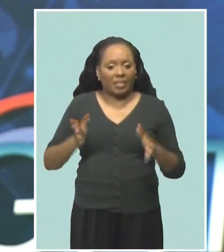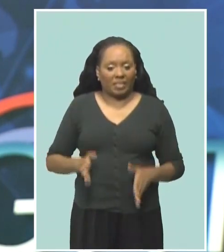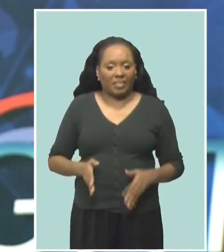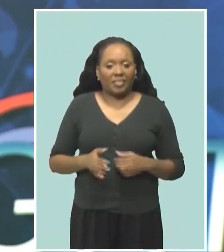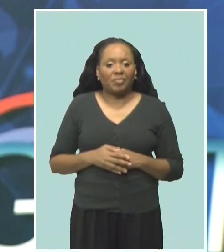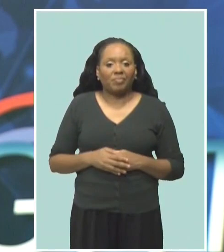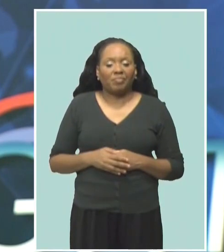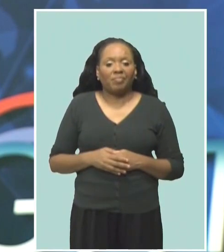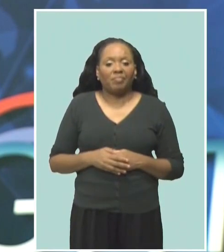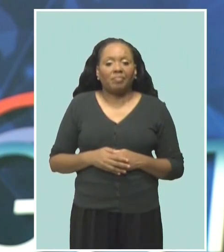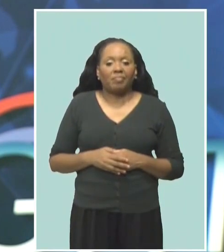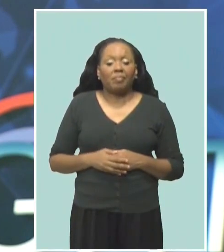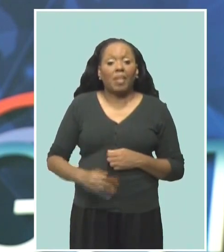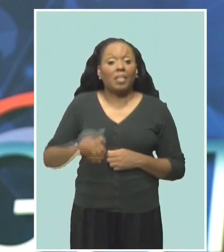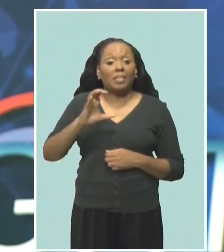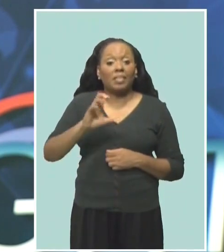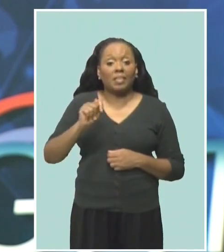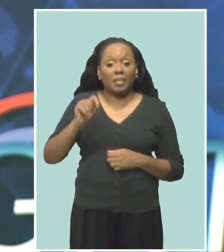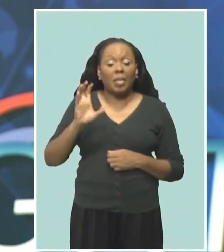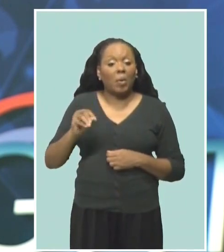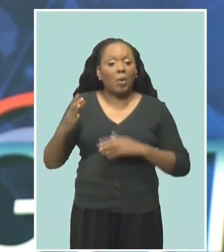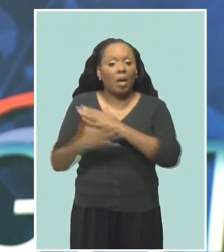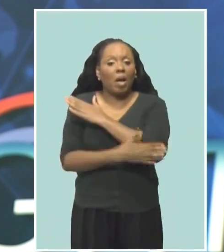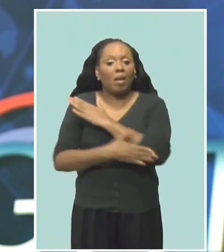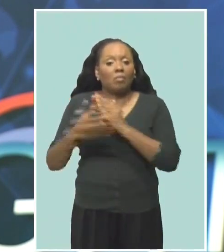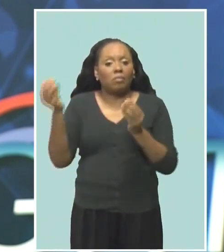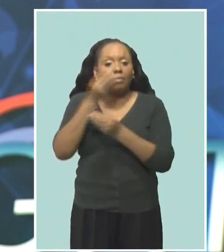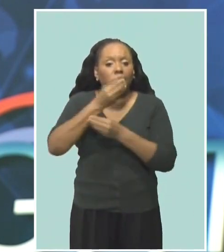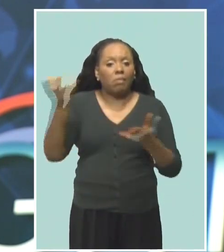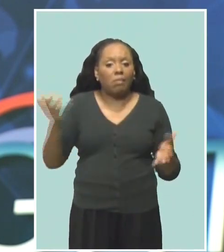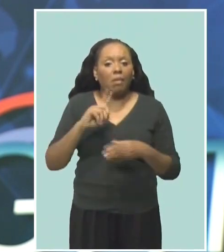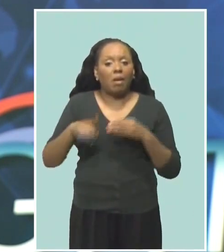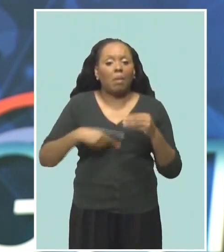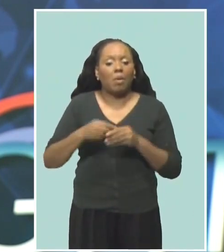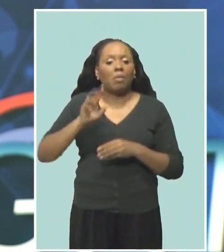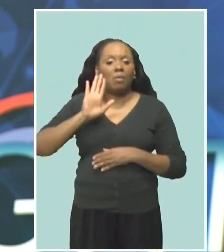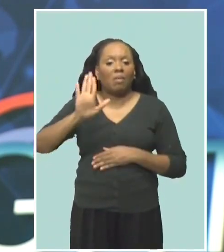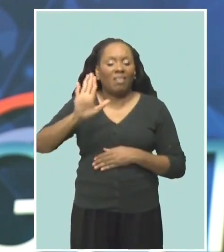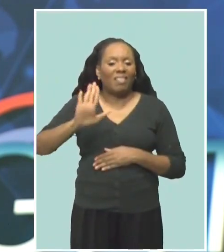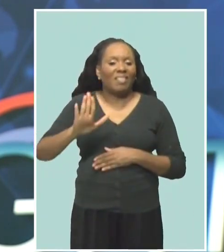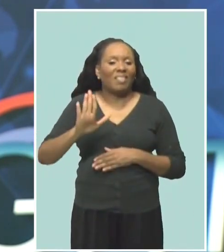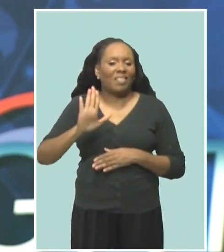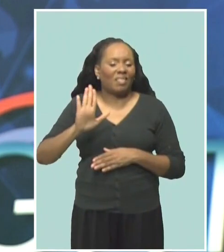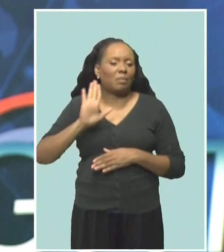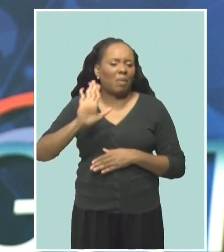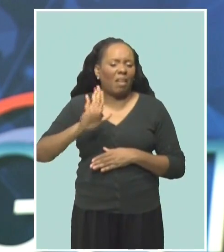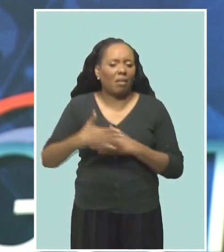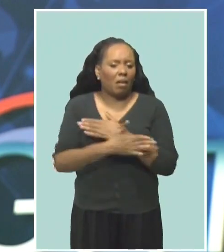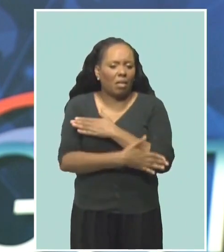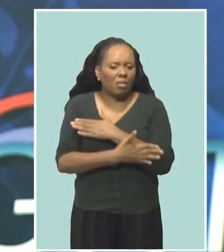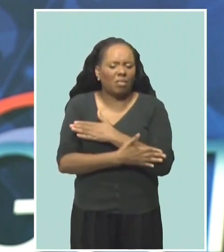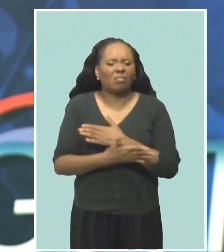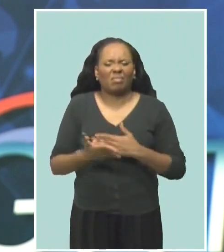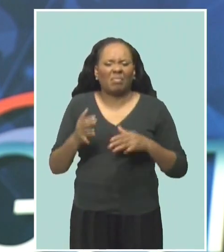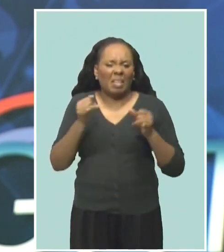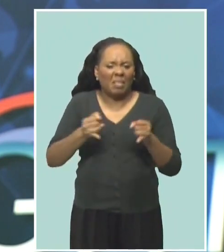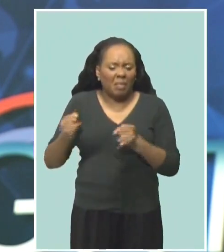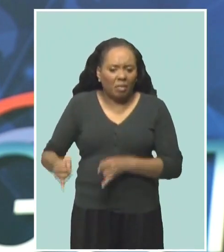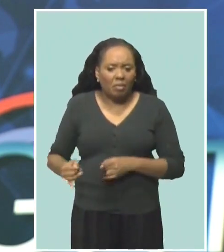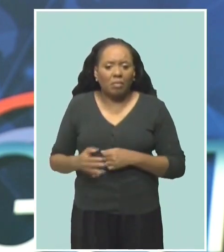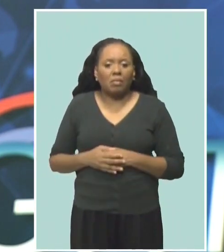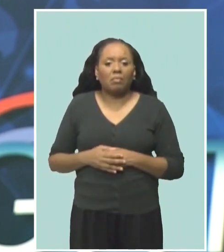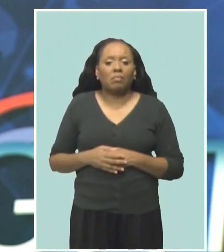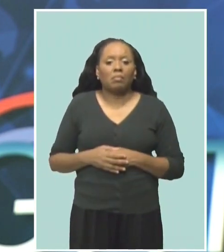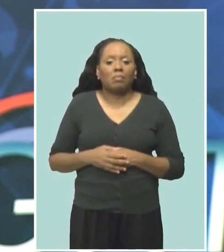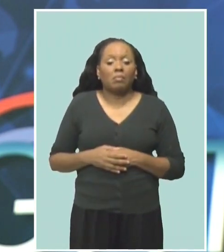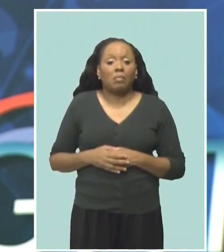underway with CTO member countries providing updates on the industry in their destinations. The conference, themed Caribbean